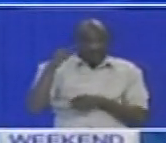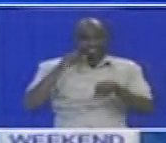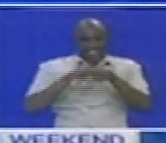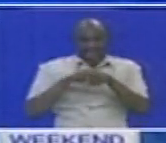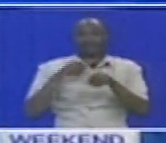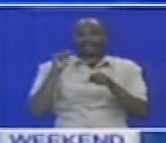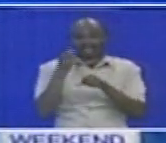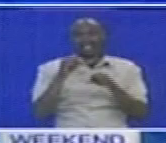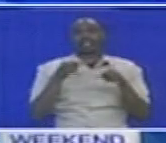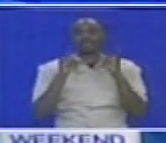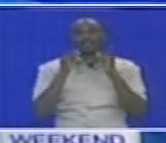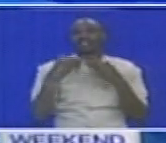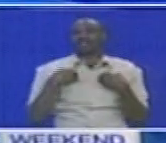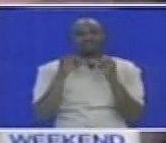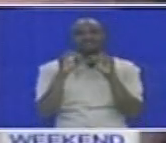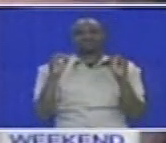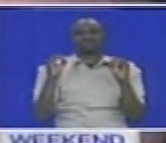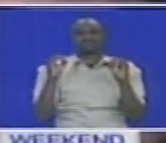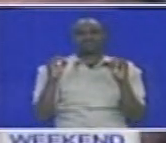her independence.